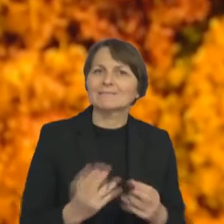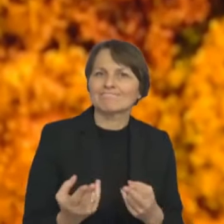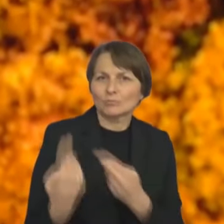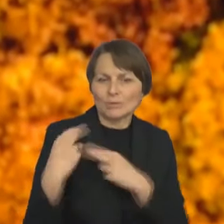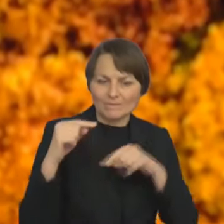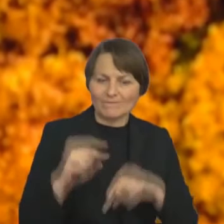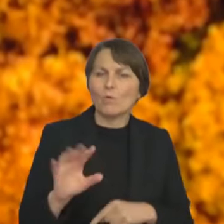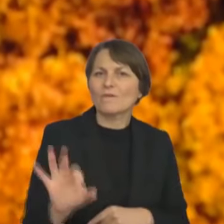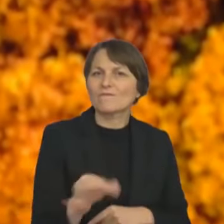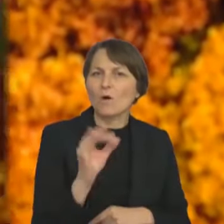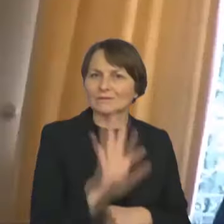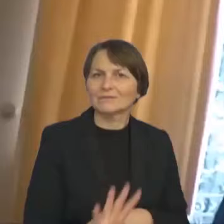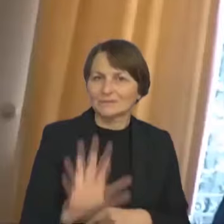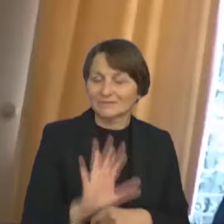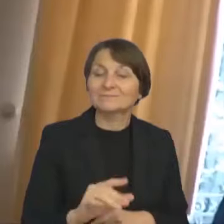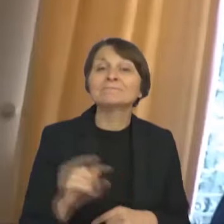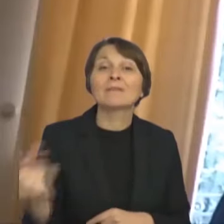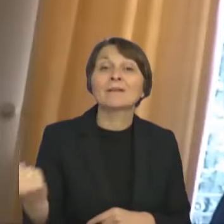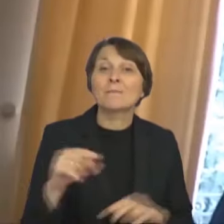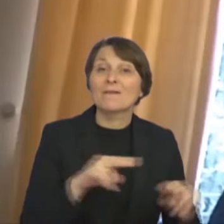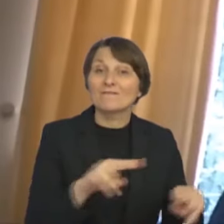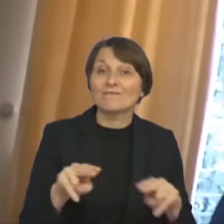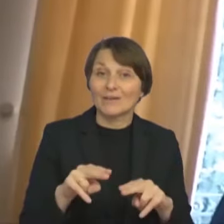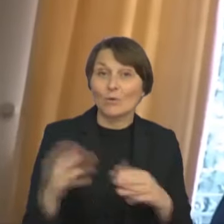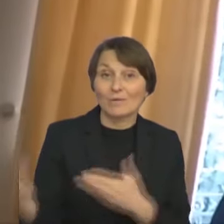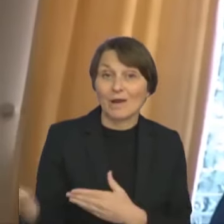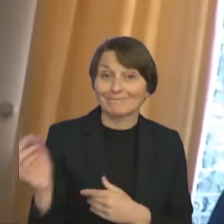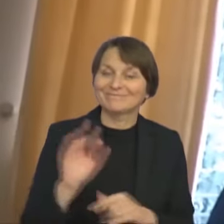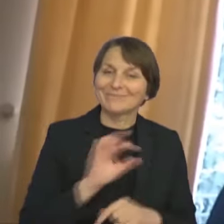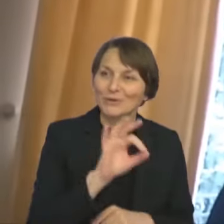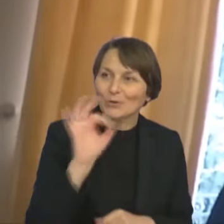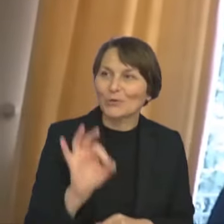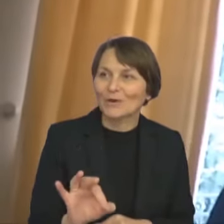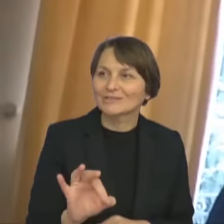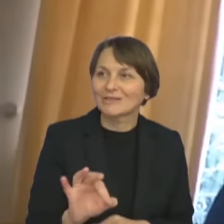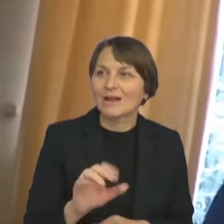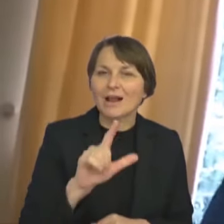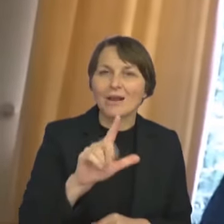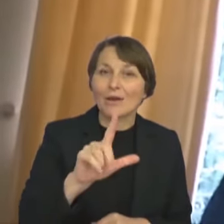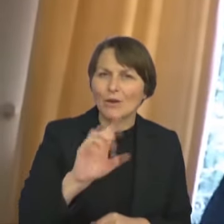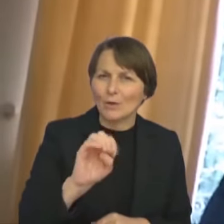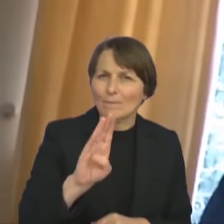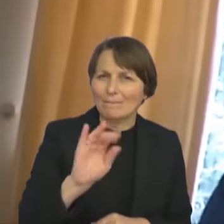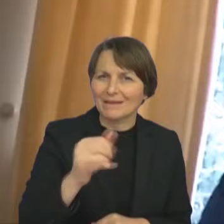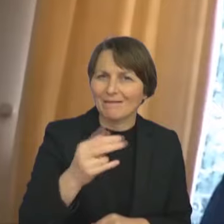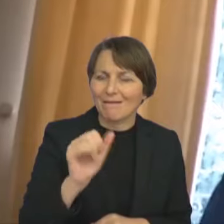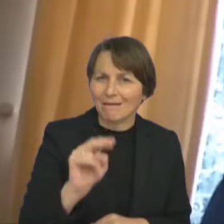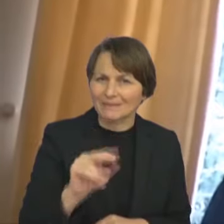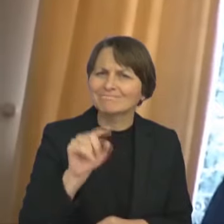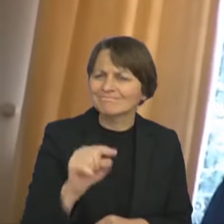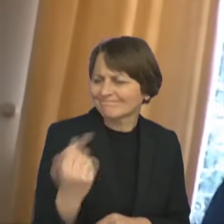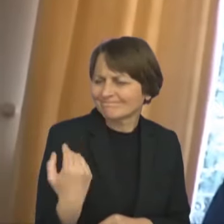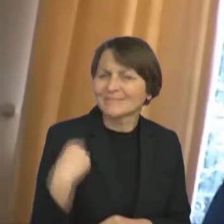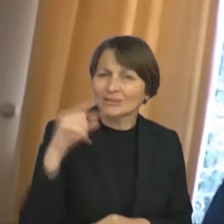video question from Mr. Alain Fabre. On the 14th of January, you announced an objective for